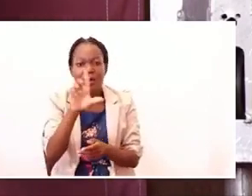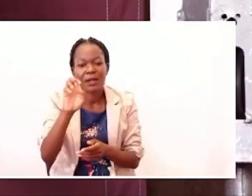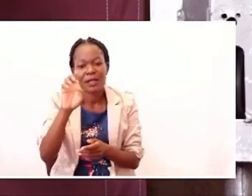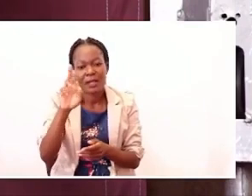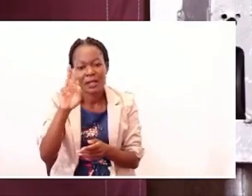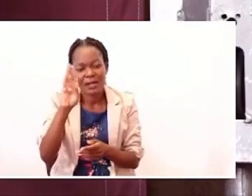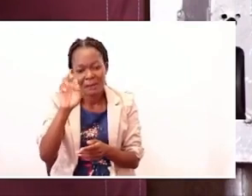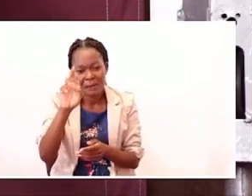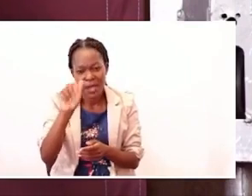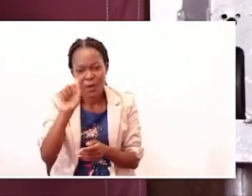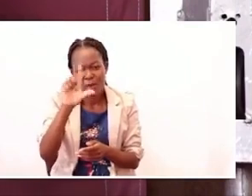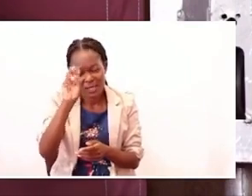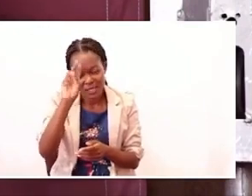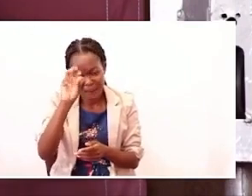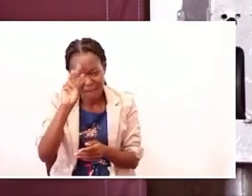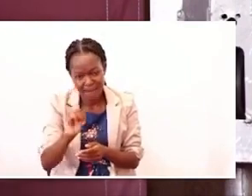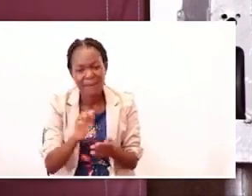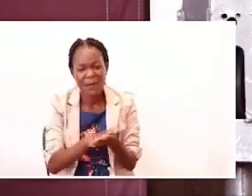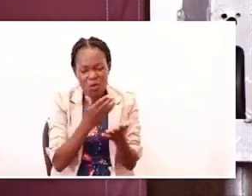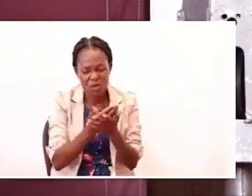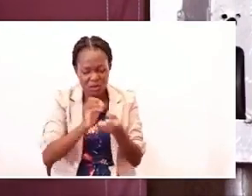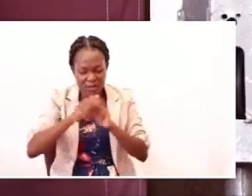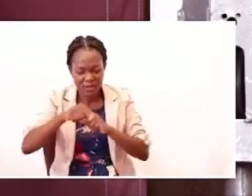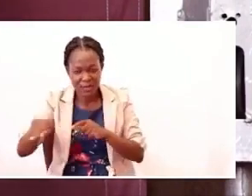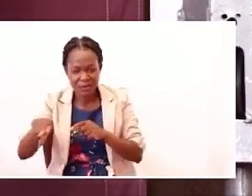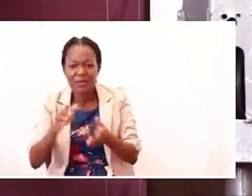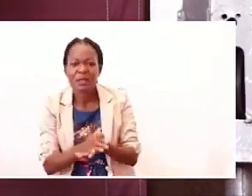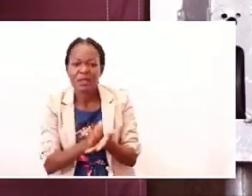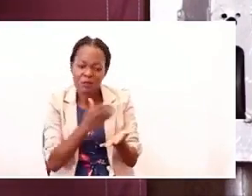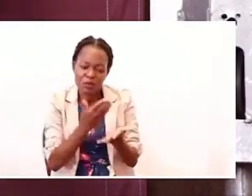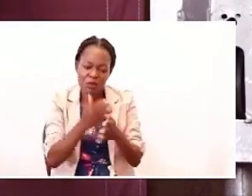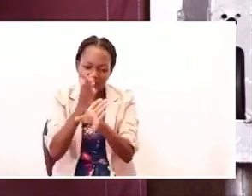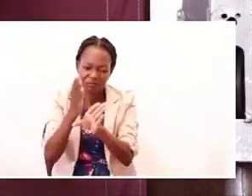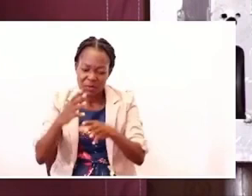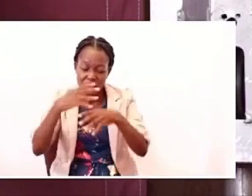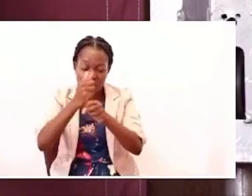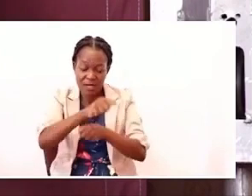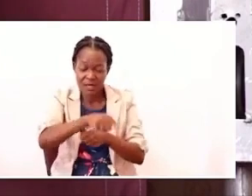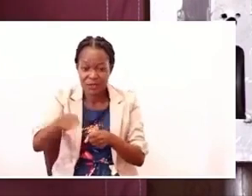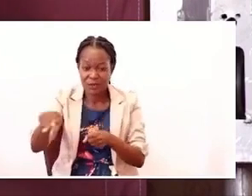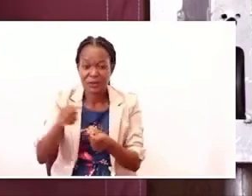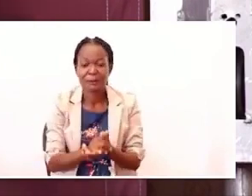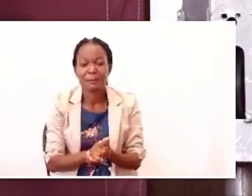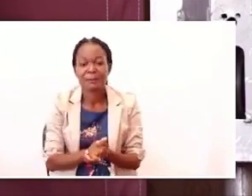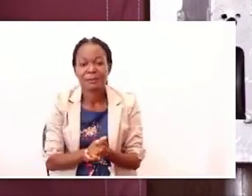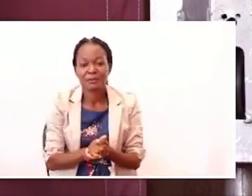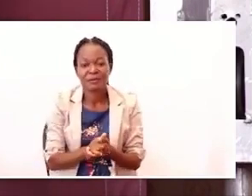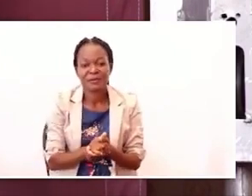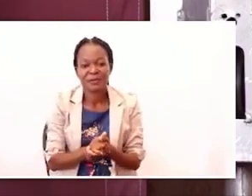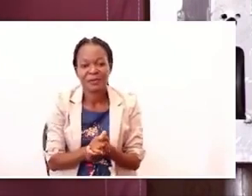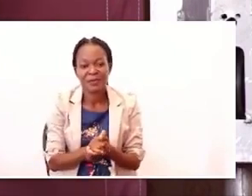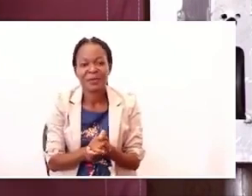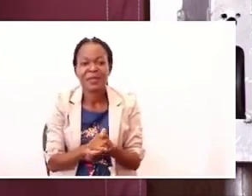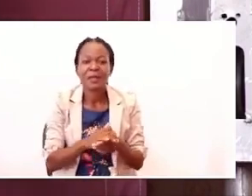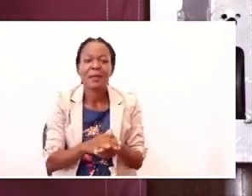With this newfound relevance by Bretton Woods institutions, the Bretton Woods